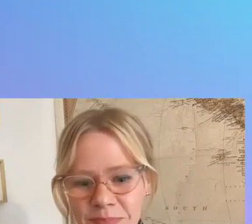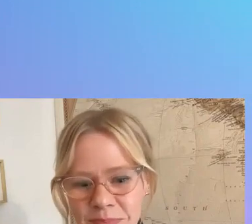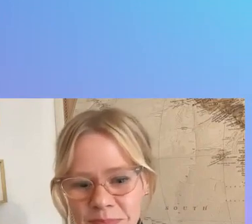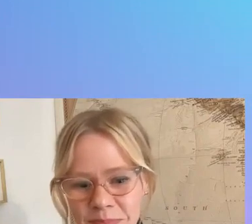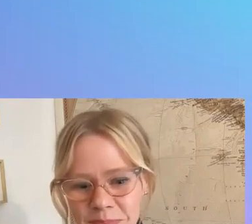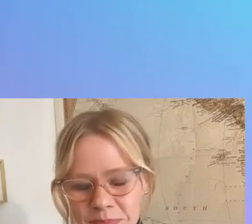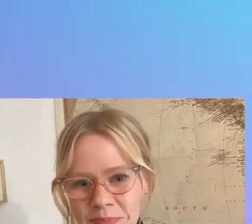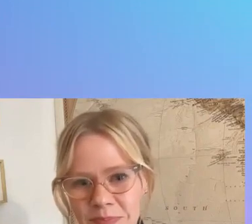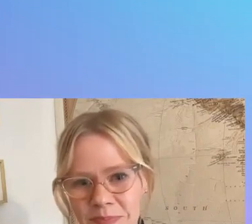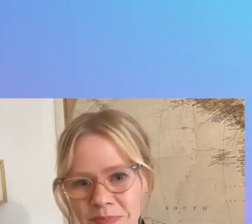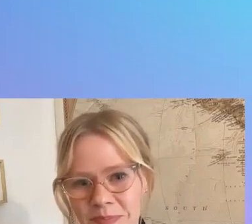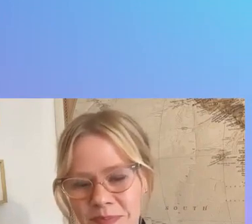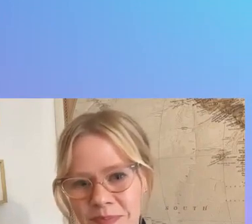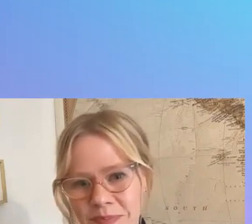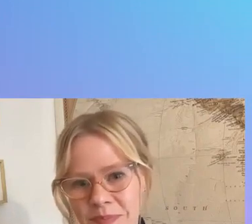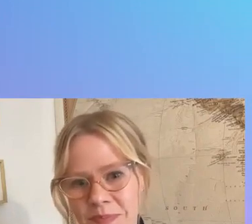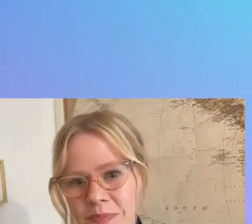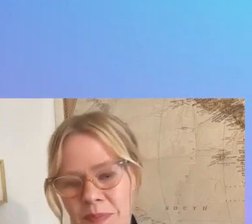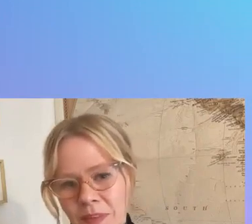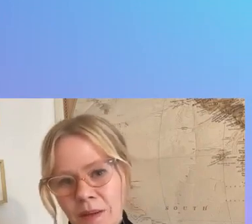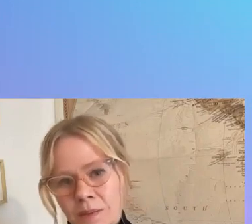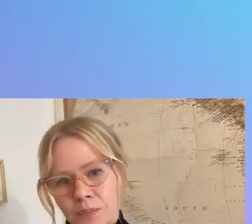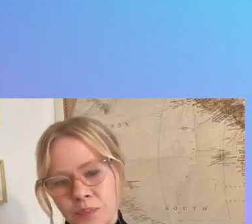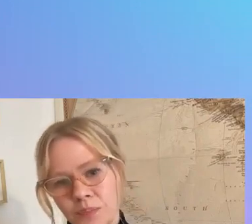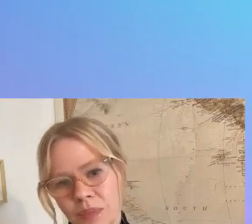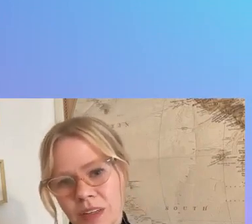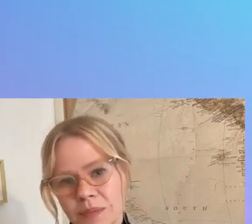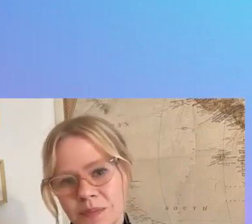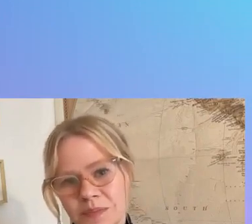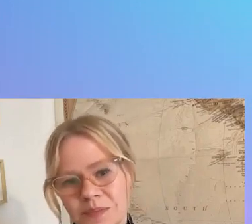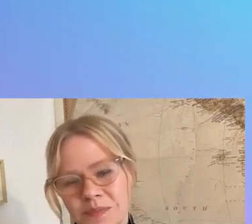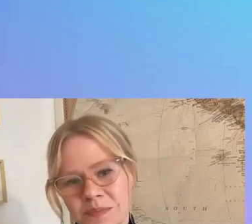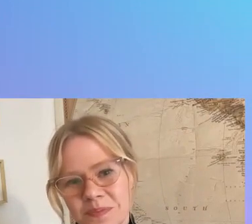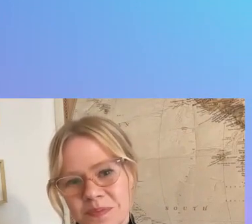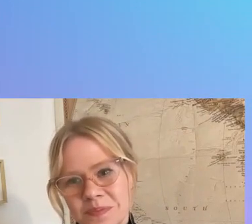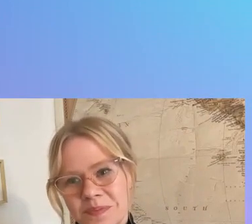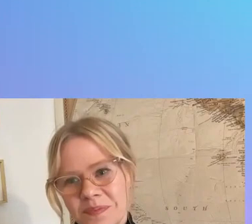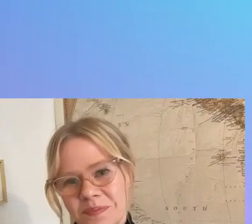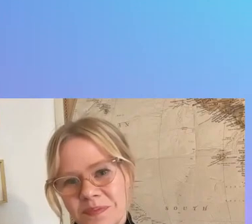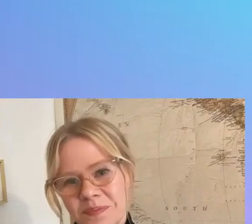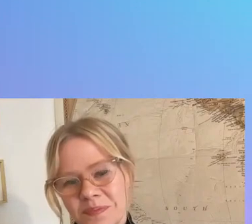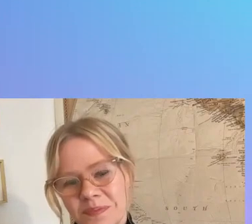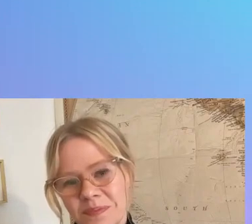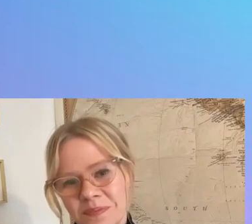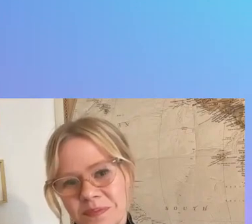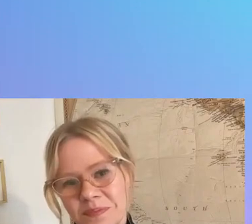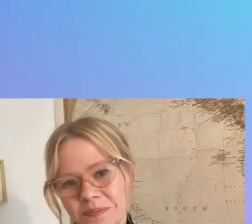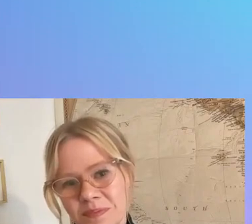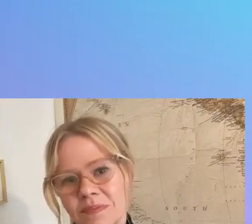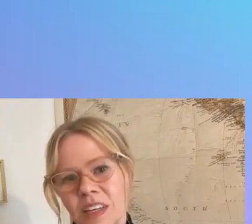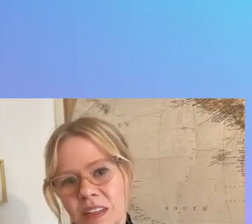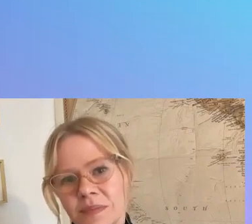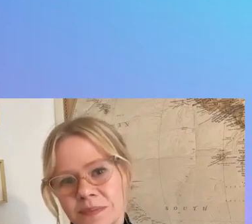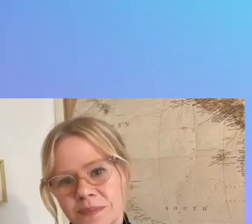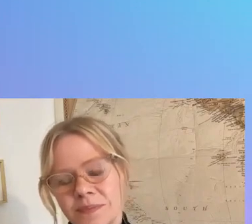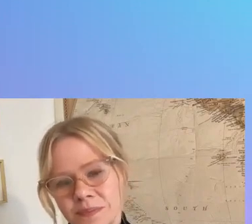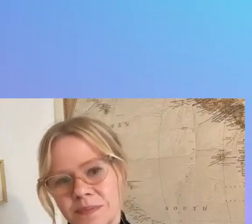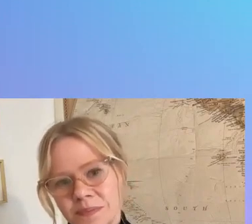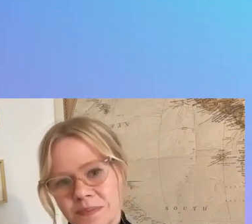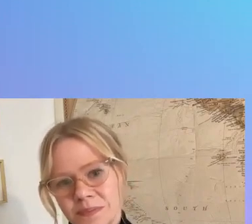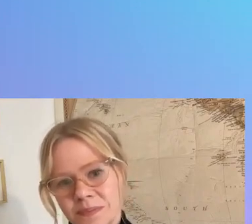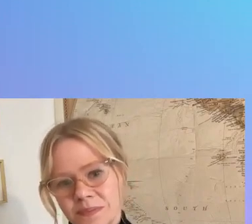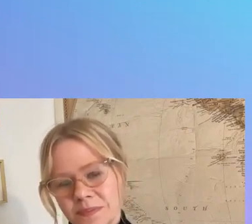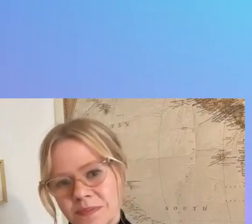fact is that one of the things I think from the excitement generated, even from your talk today, right? These are things that we can help build. So the fact is, as we